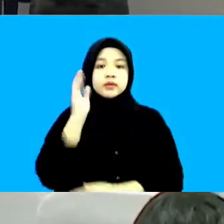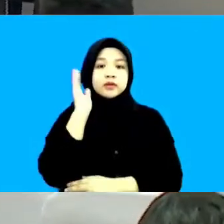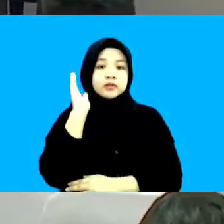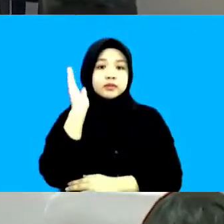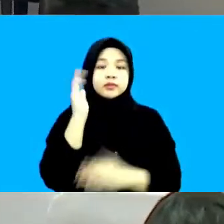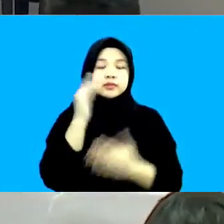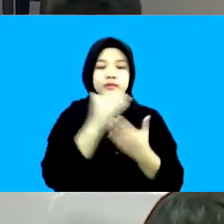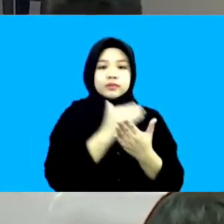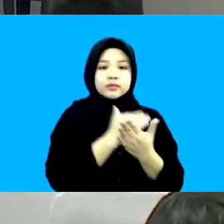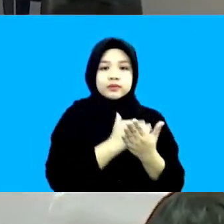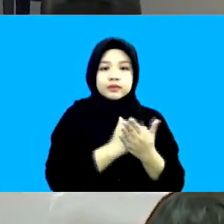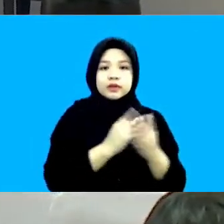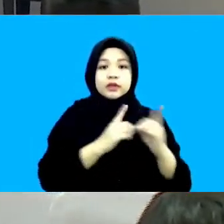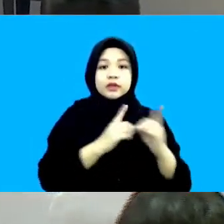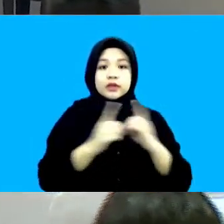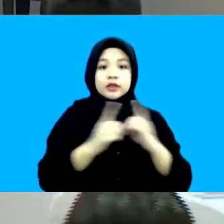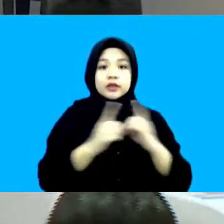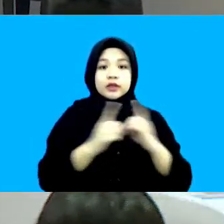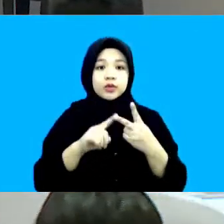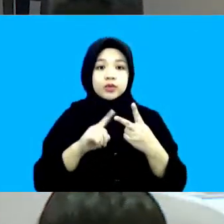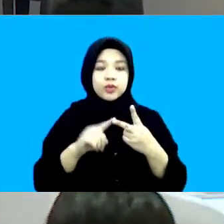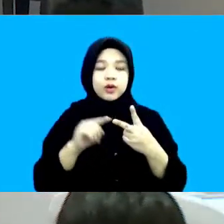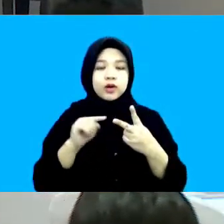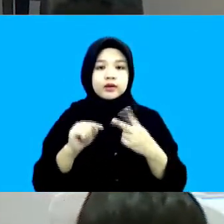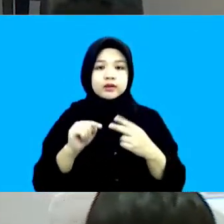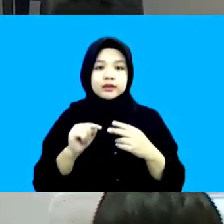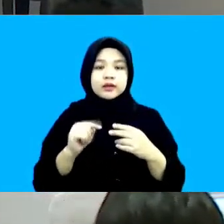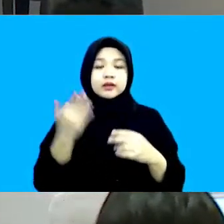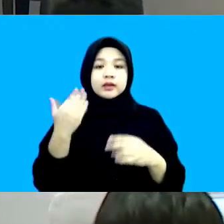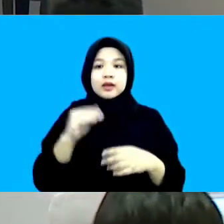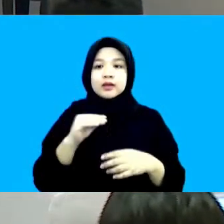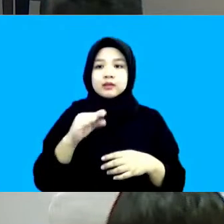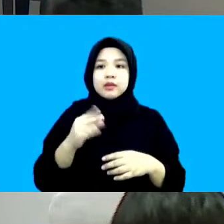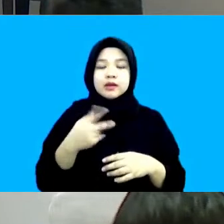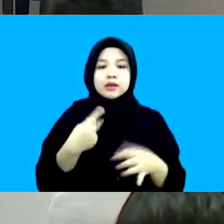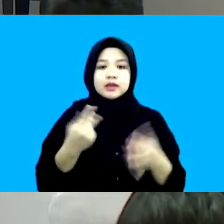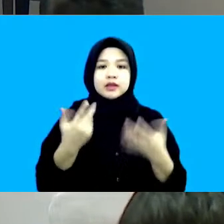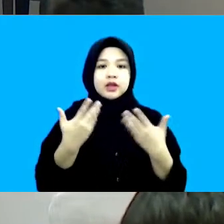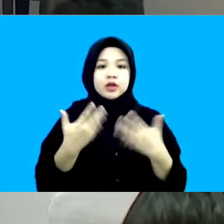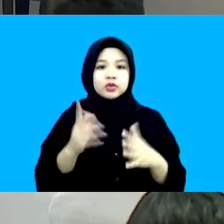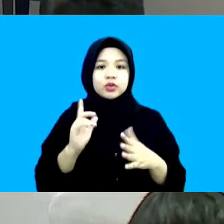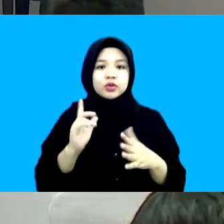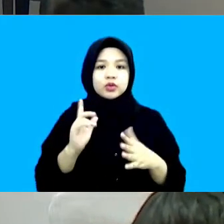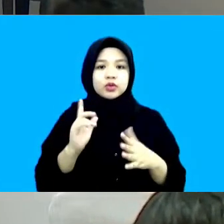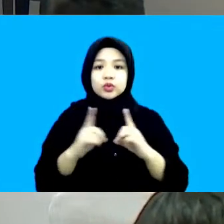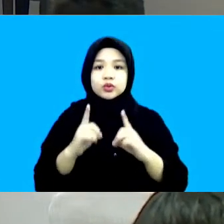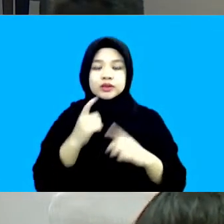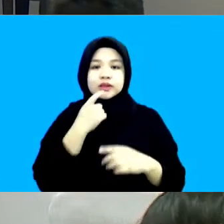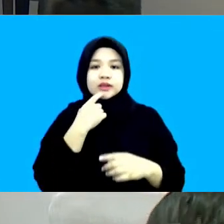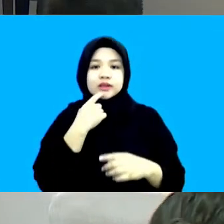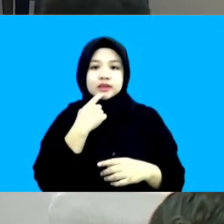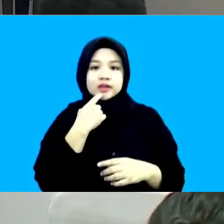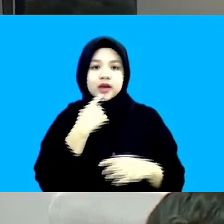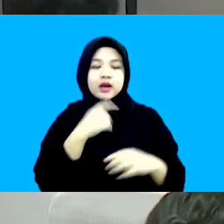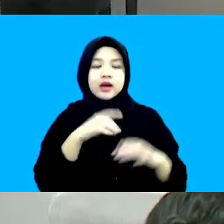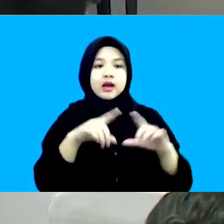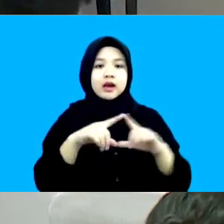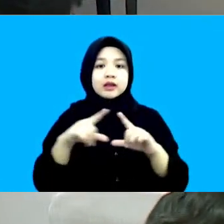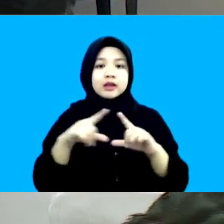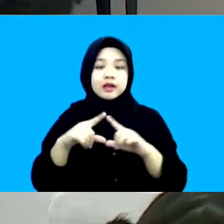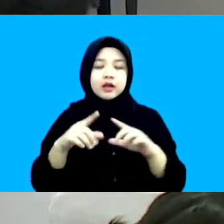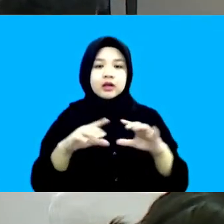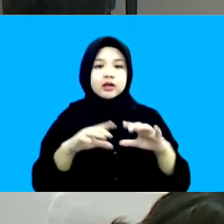multidimensional poverty measurement. And here with us in the panelists, also we have